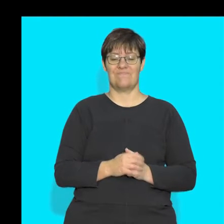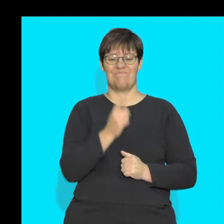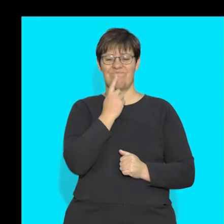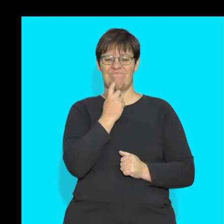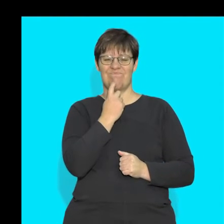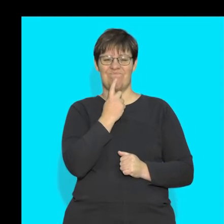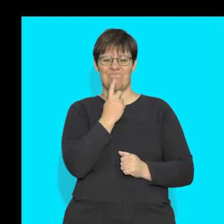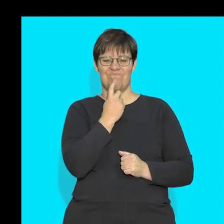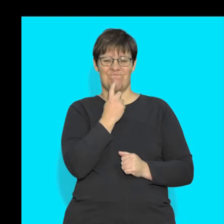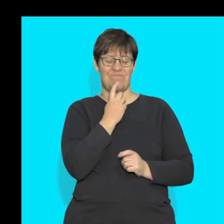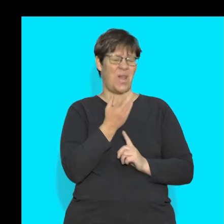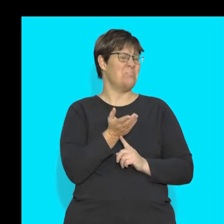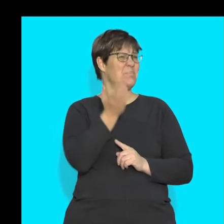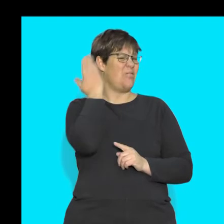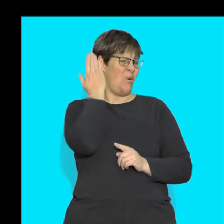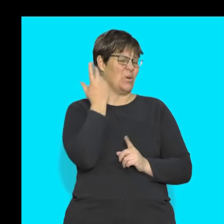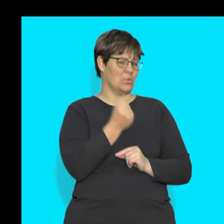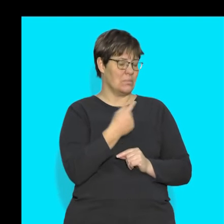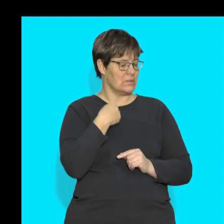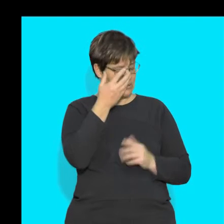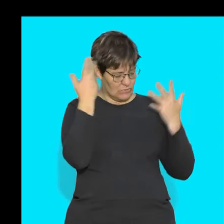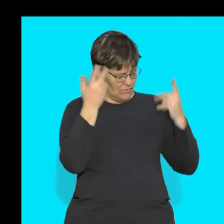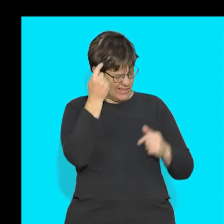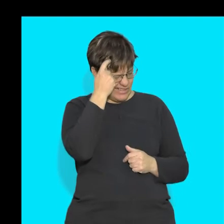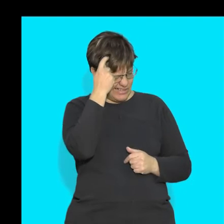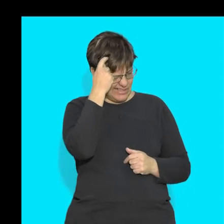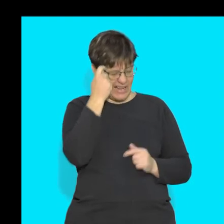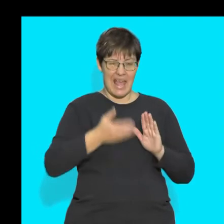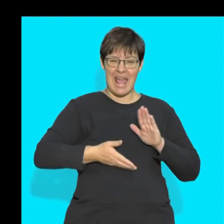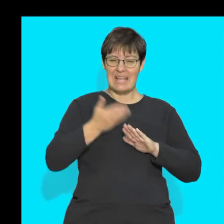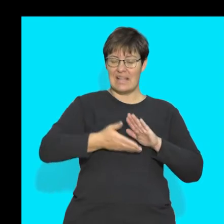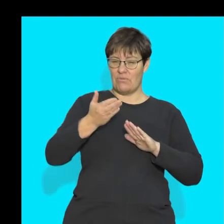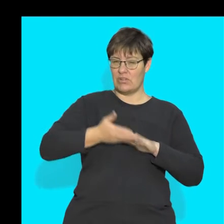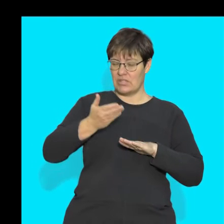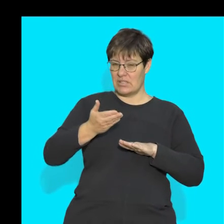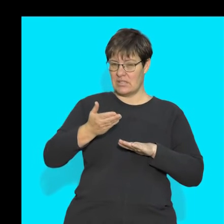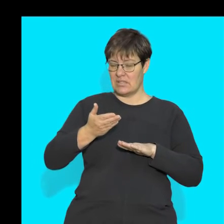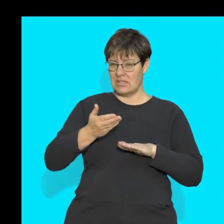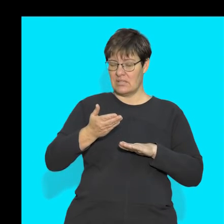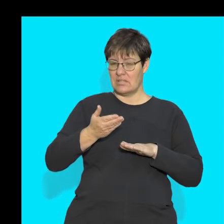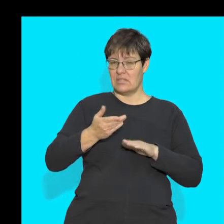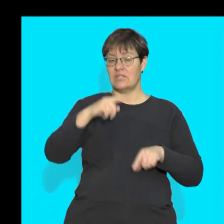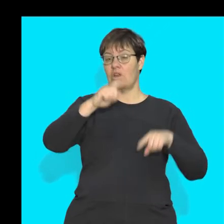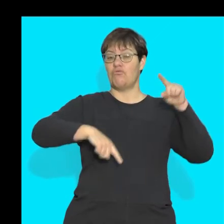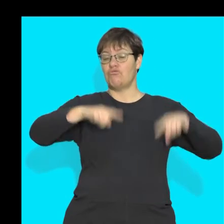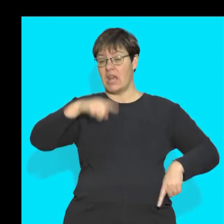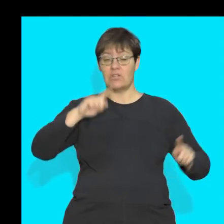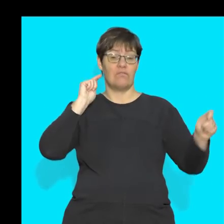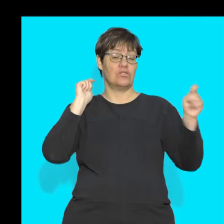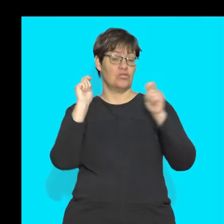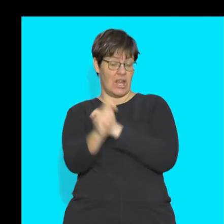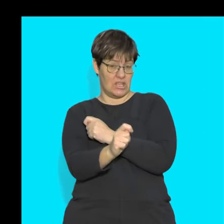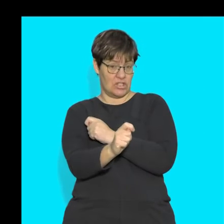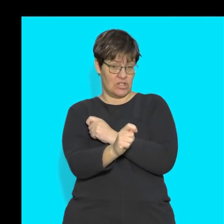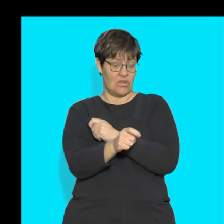Now, it's been a while since we did this, so sometimes we've got to refresh our memories. Acceleration is the rate of